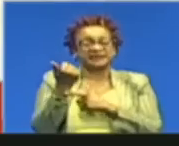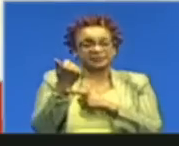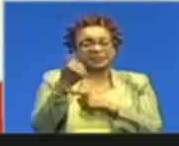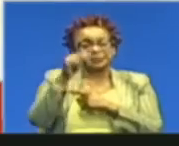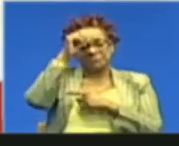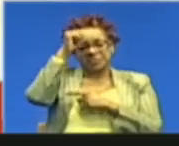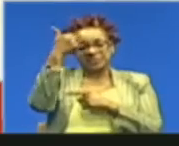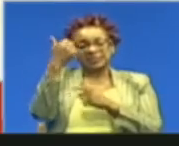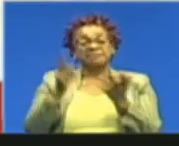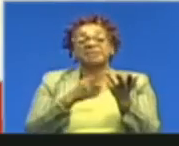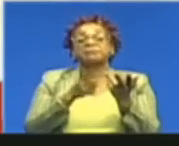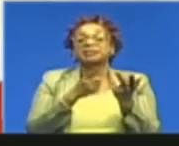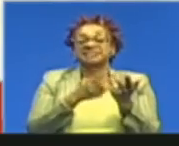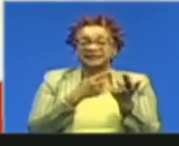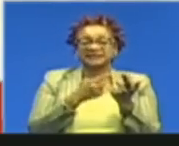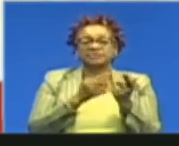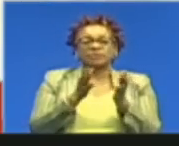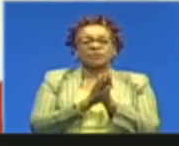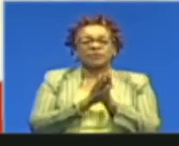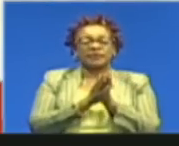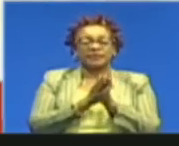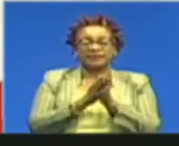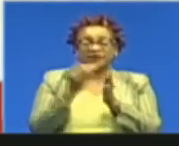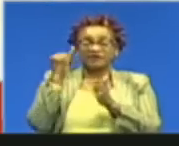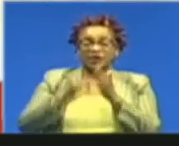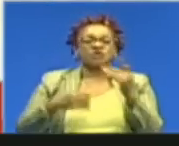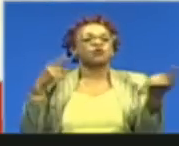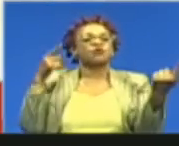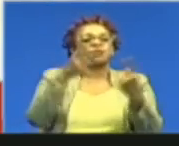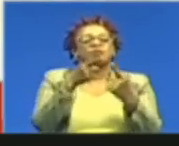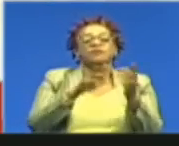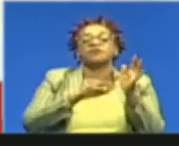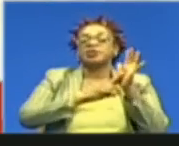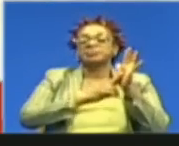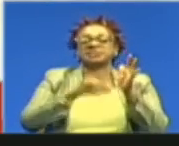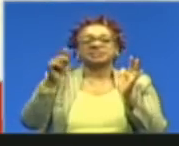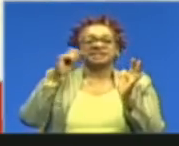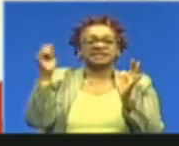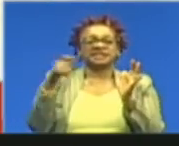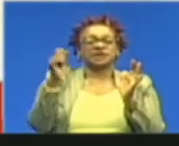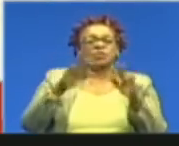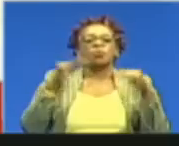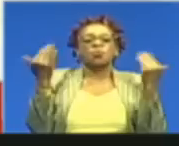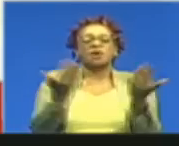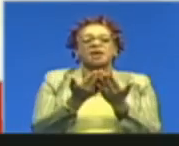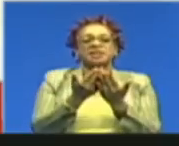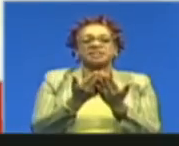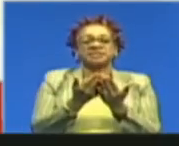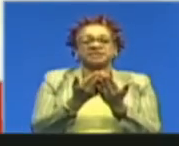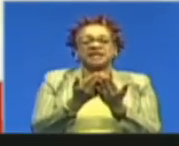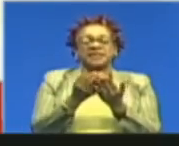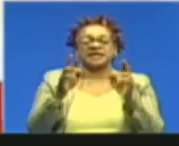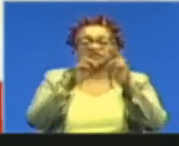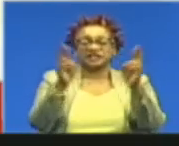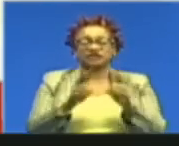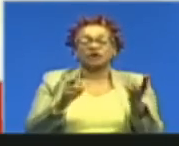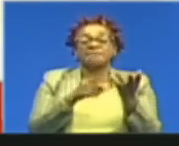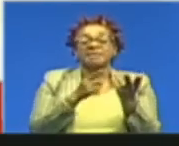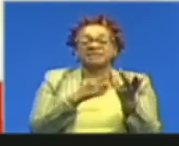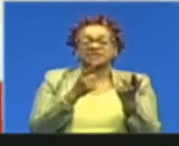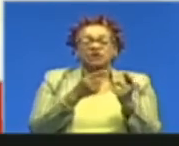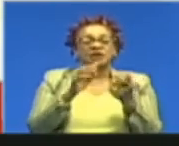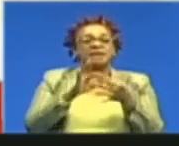in mathematics with the eventual goal of representing Kenya on the world stage at the International Mathematical